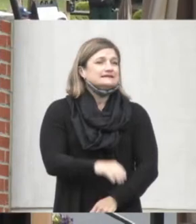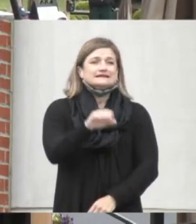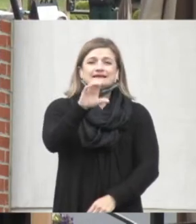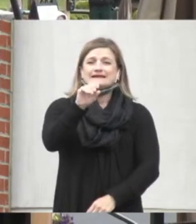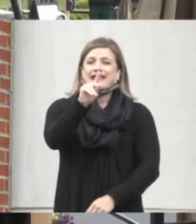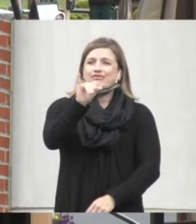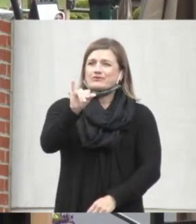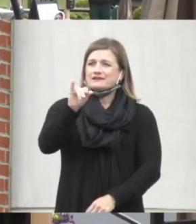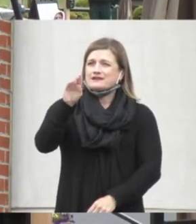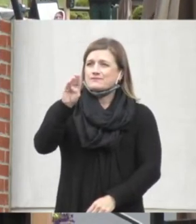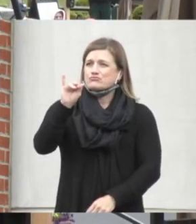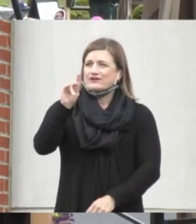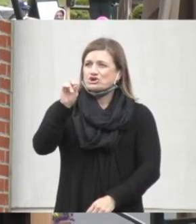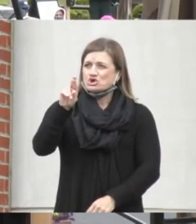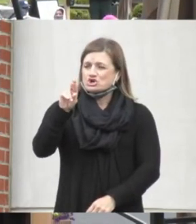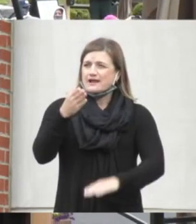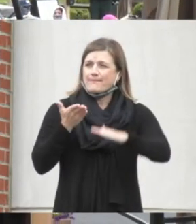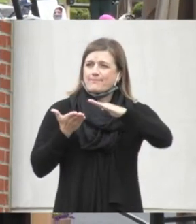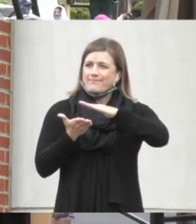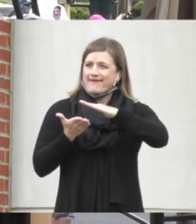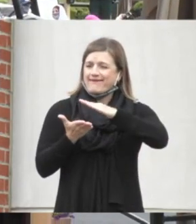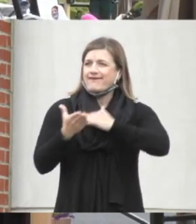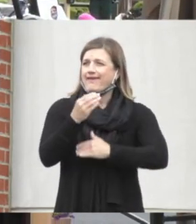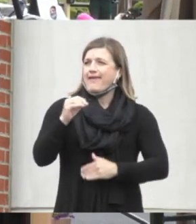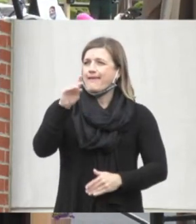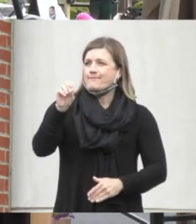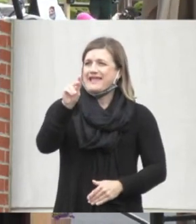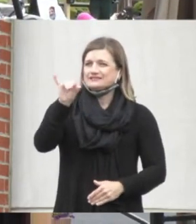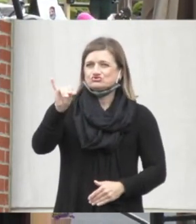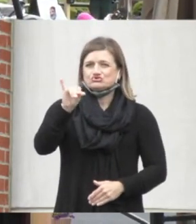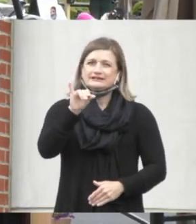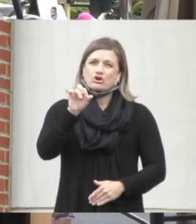Catherine Brinker, Baking and Pastry Arts.